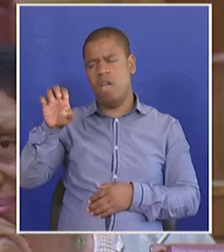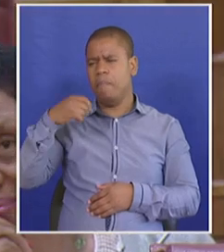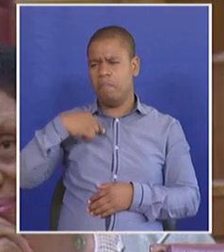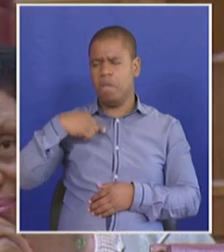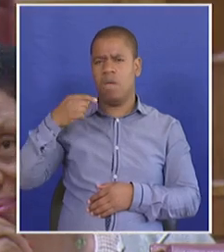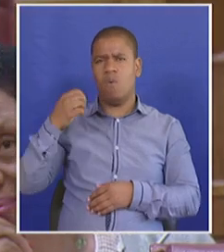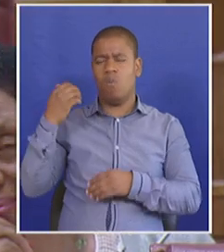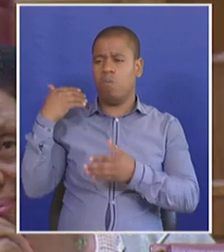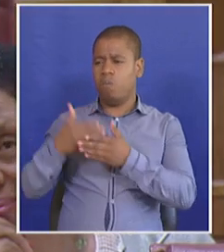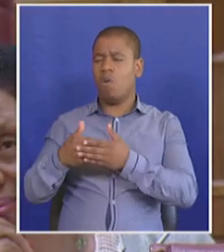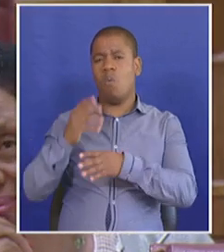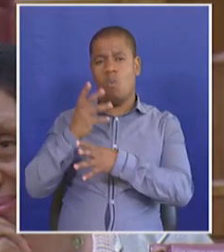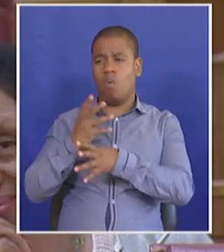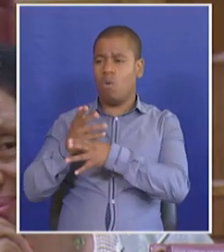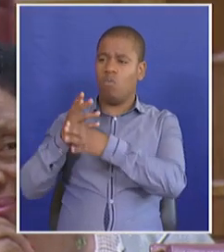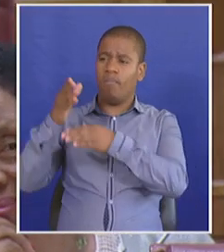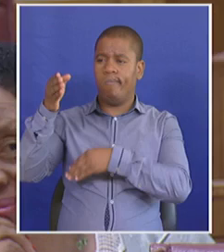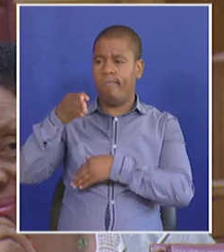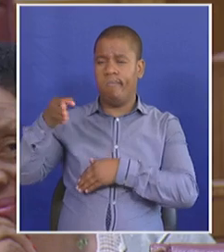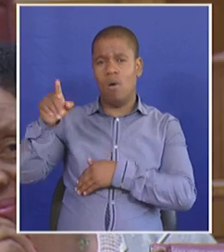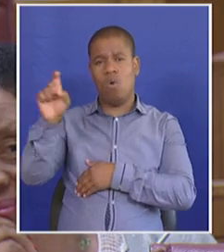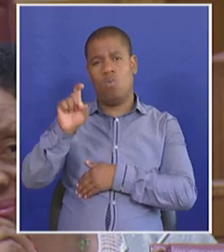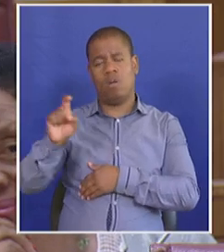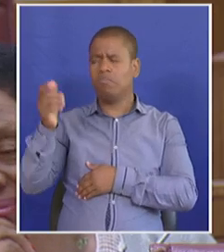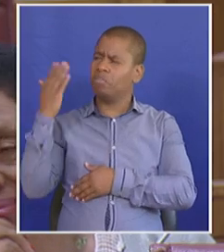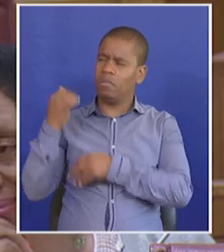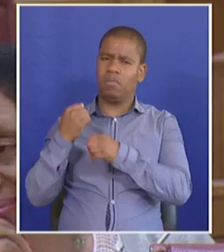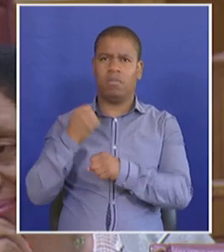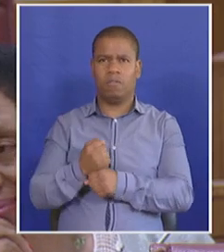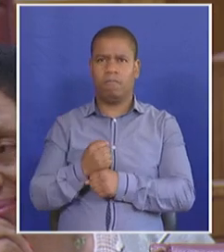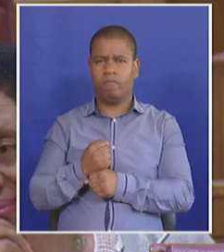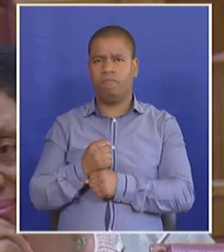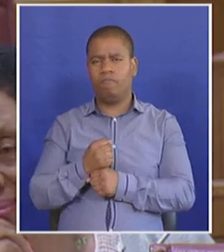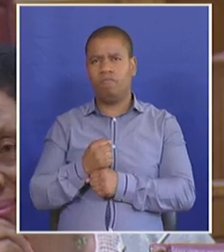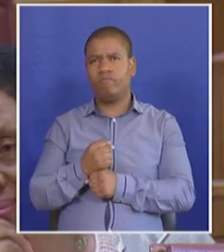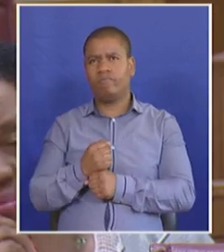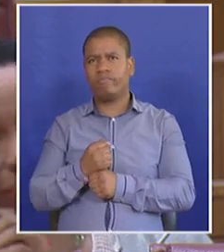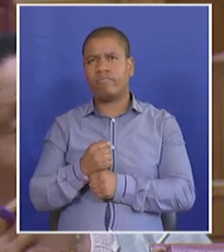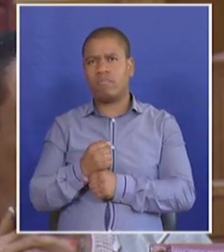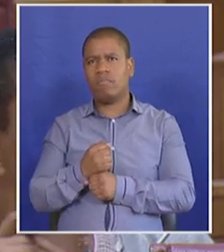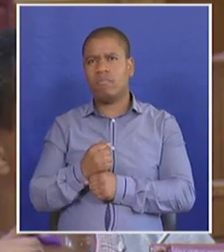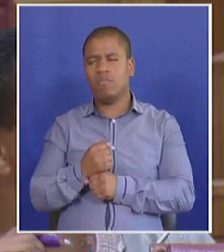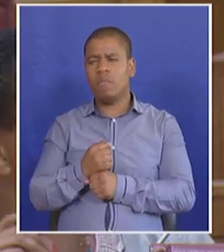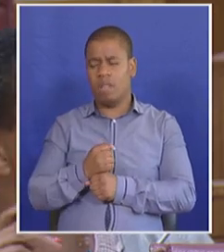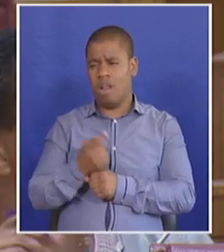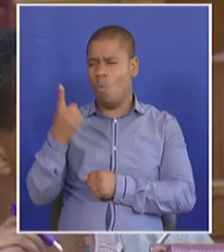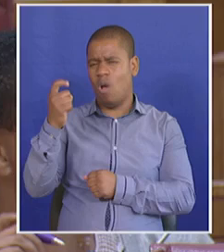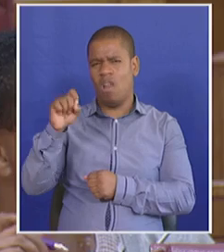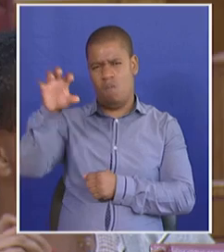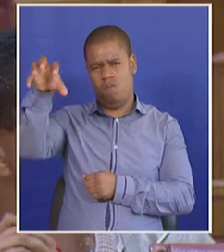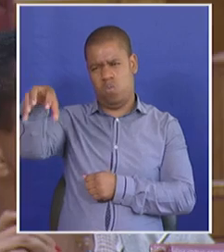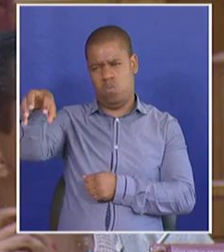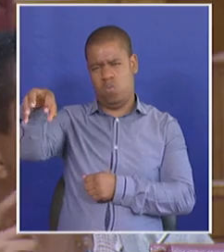around there and pass there some few years ago. It was just one small place at one